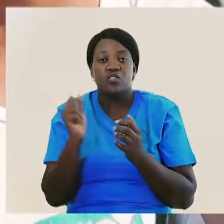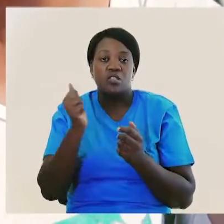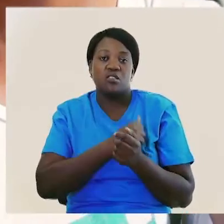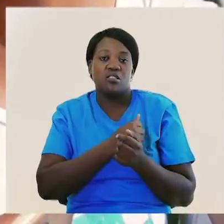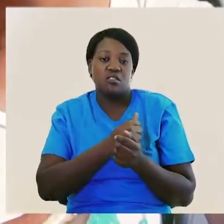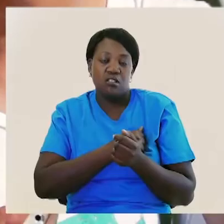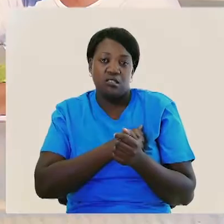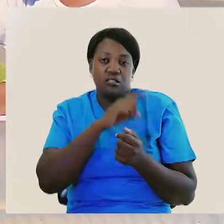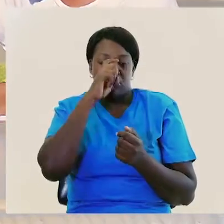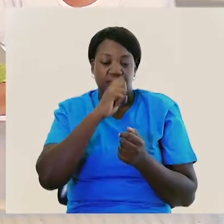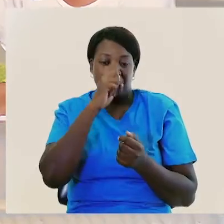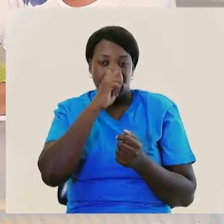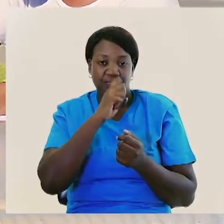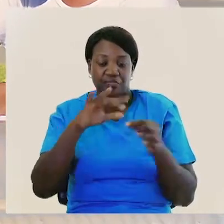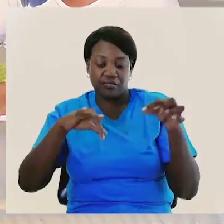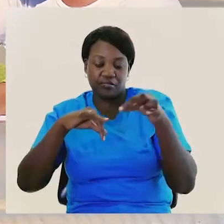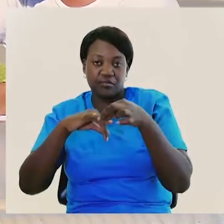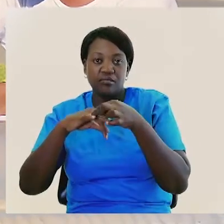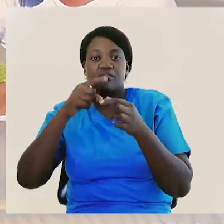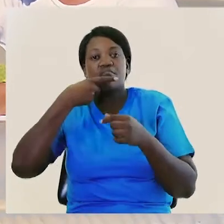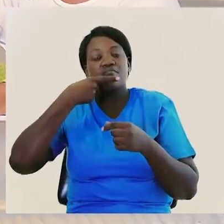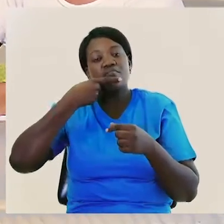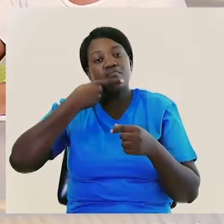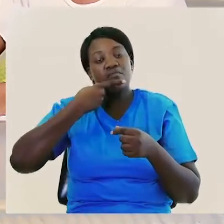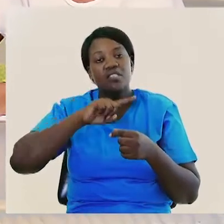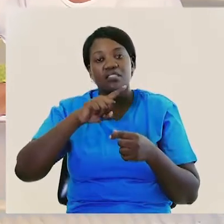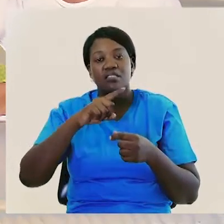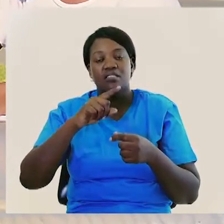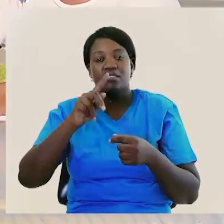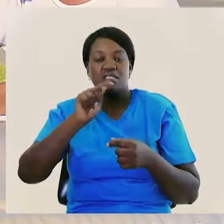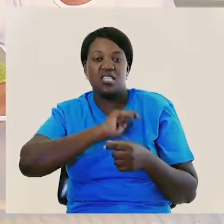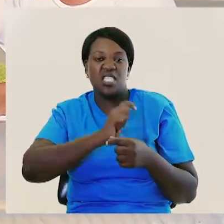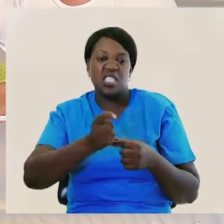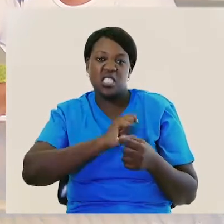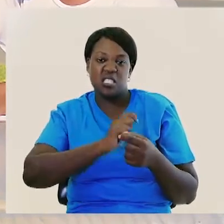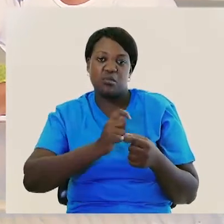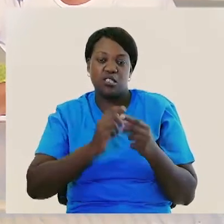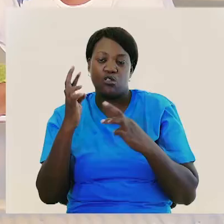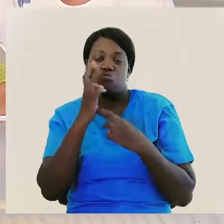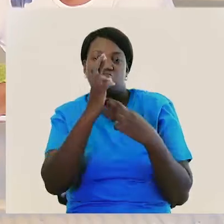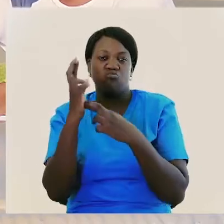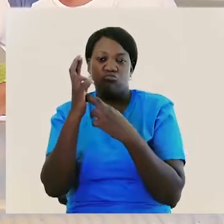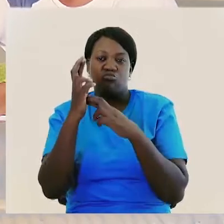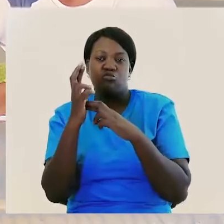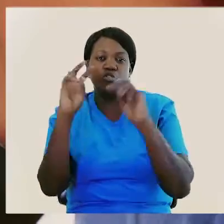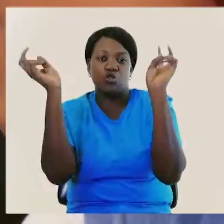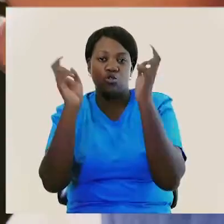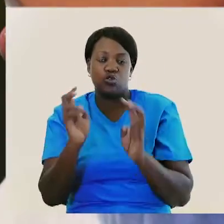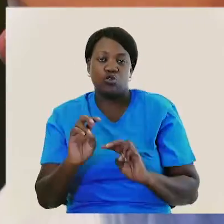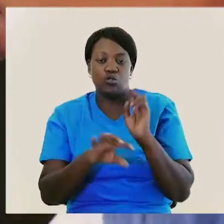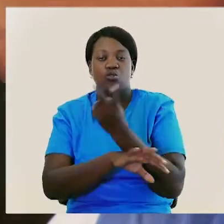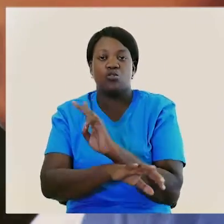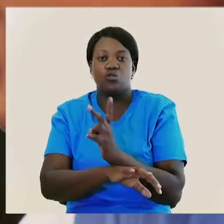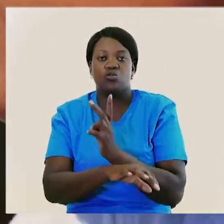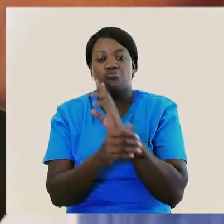to a guy from Spain, and they have a restaurant in Soccerwood. I usually go to that restaurant to work during the holidays.